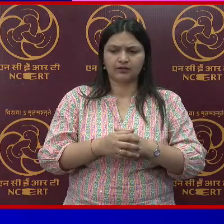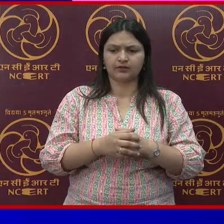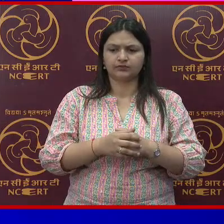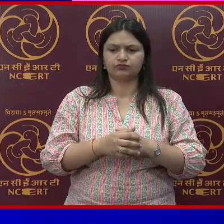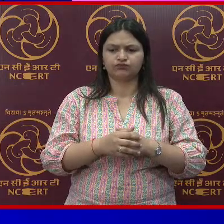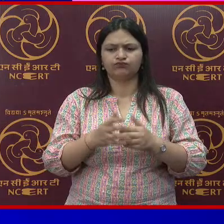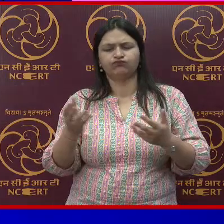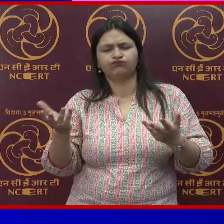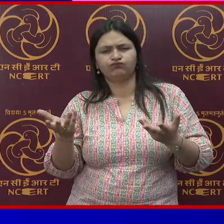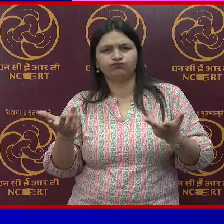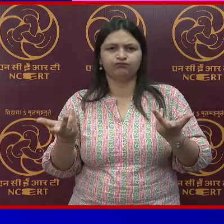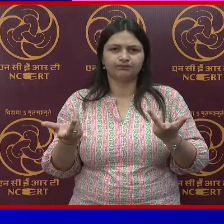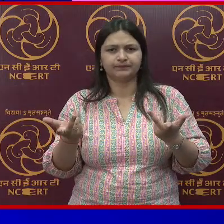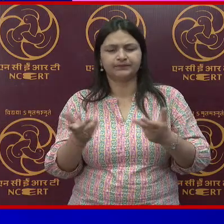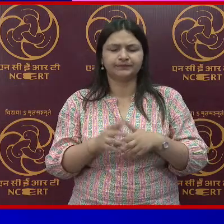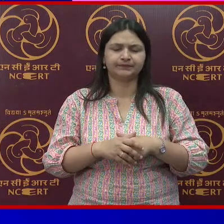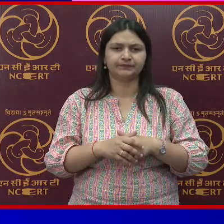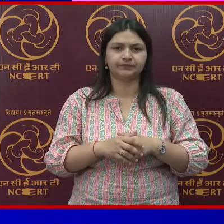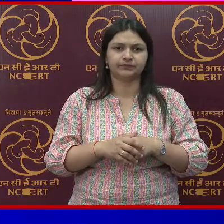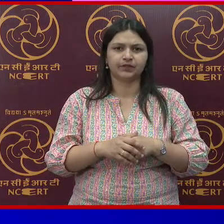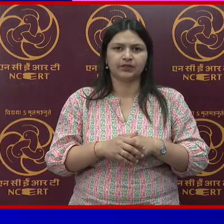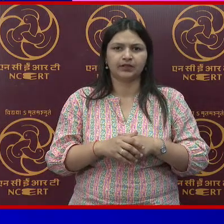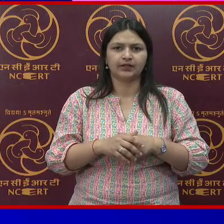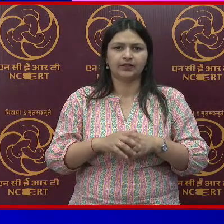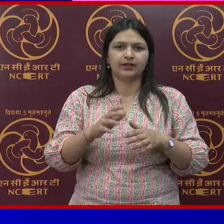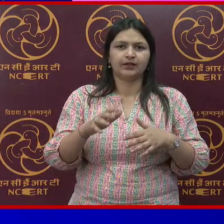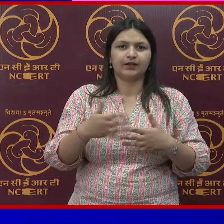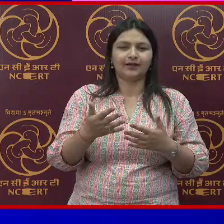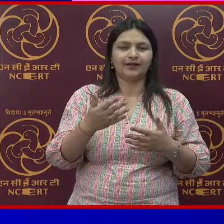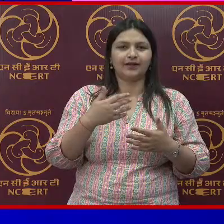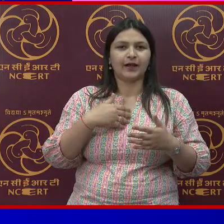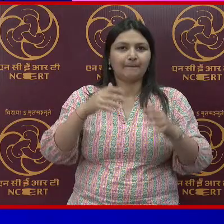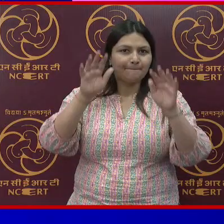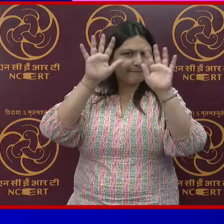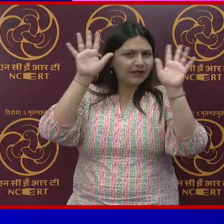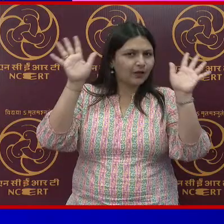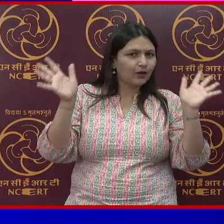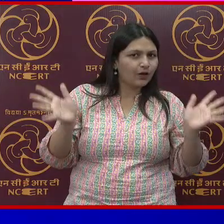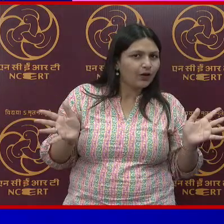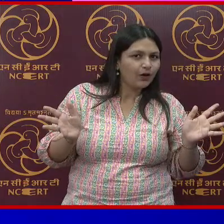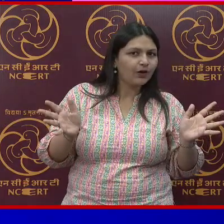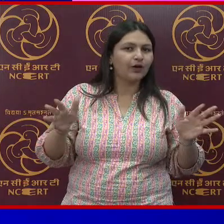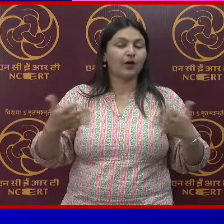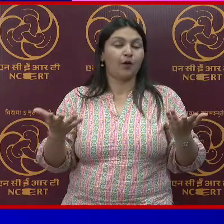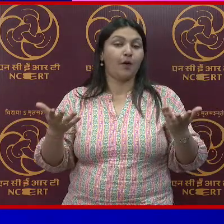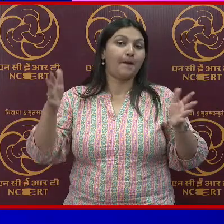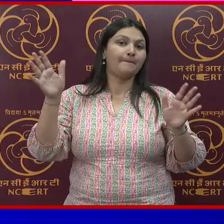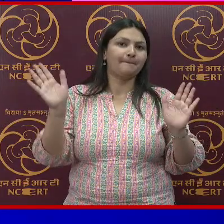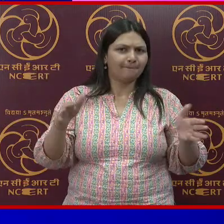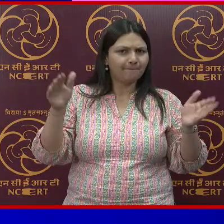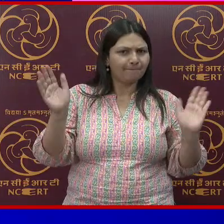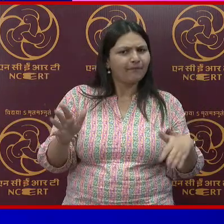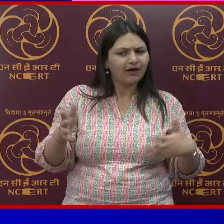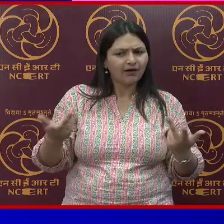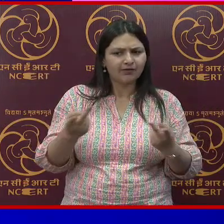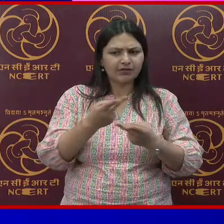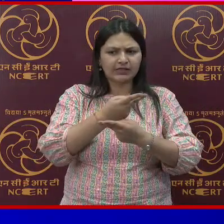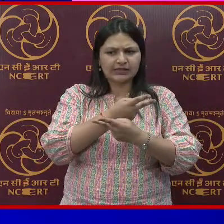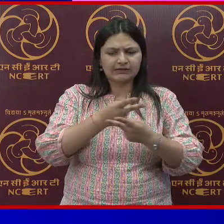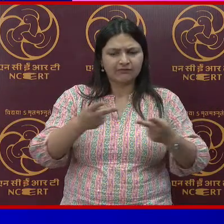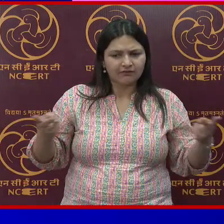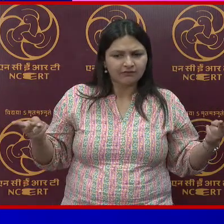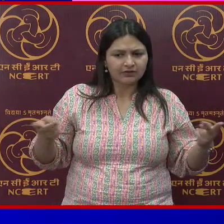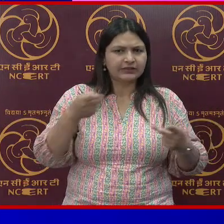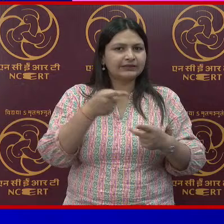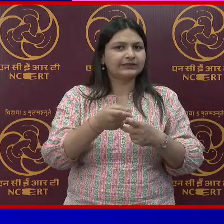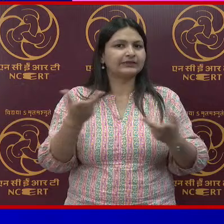like what to say, cock or peacock or anything. We can make some bird. We Yes, can. yes. Let us see. Oh, So what